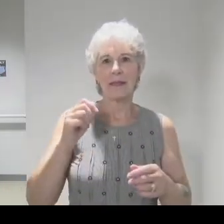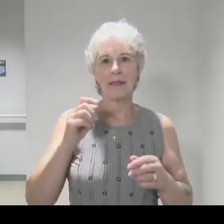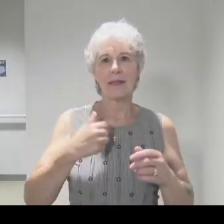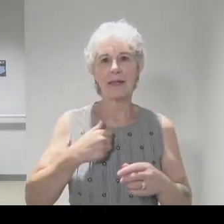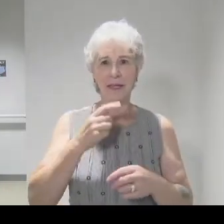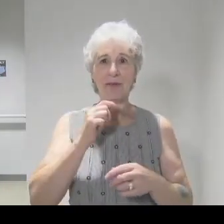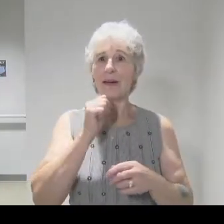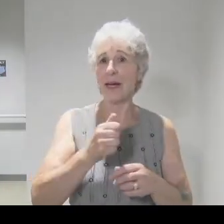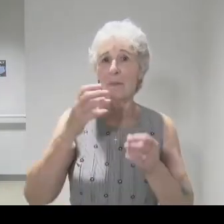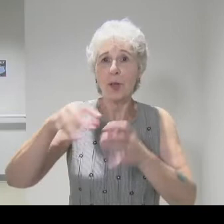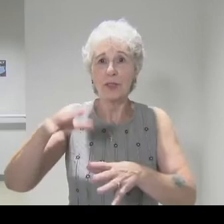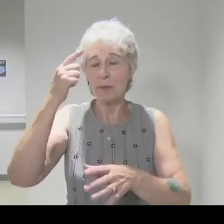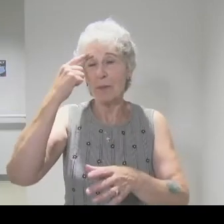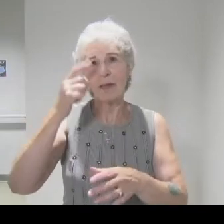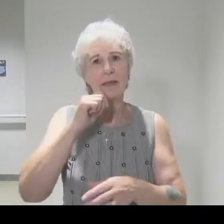much.